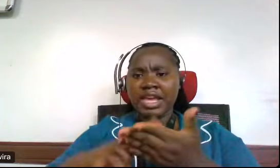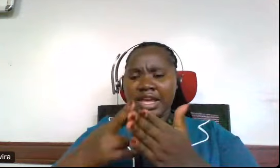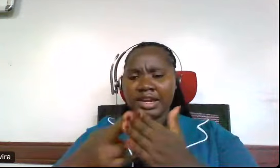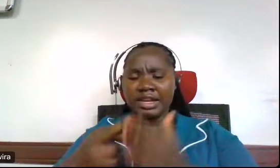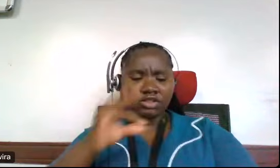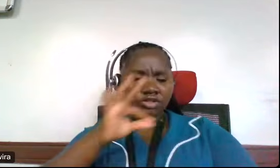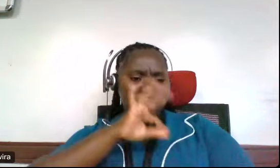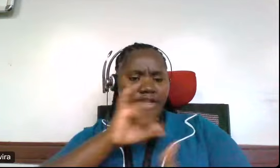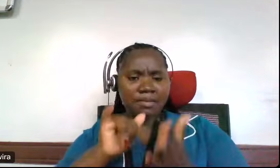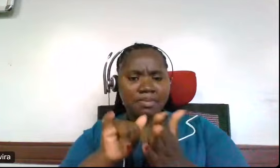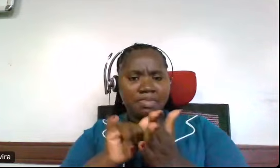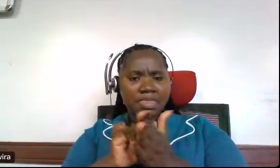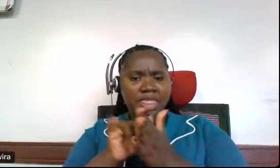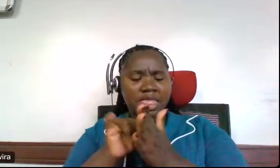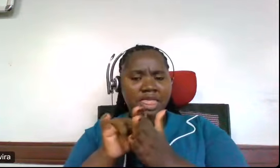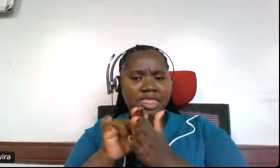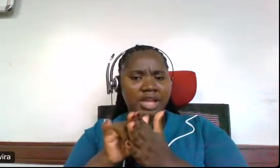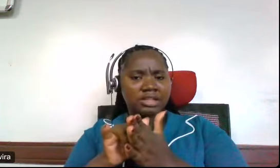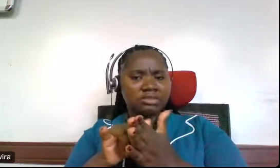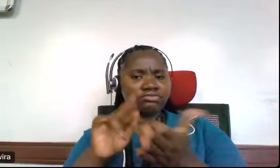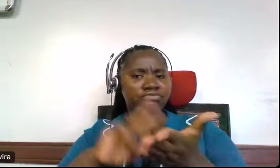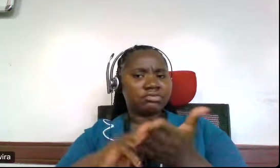subjected to income tax?